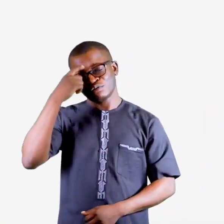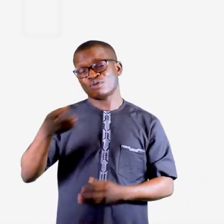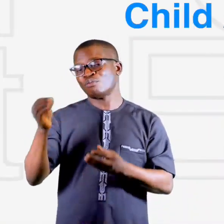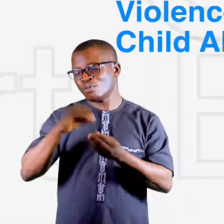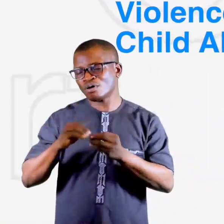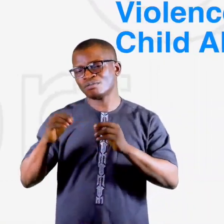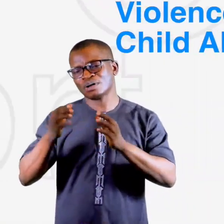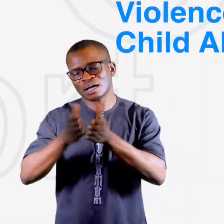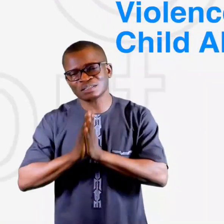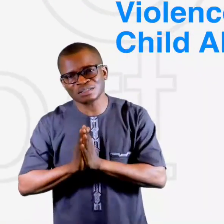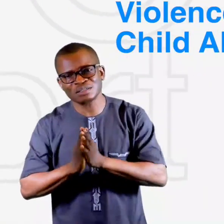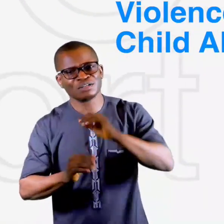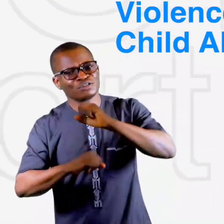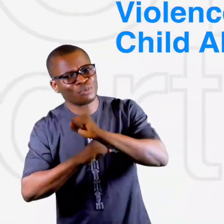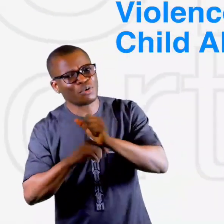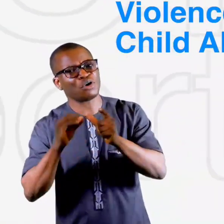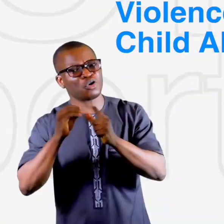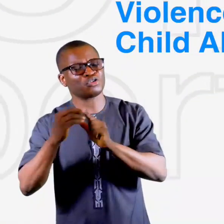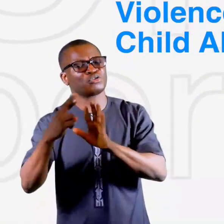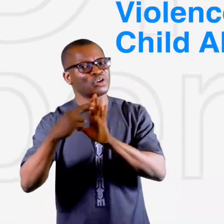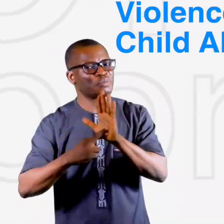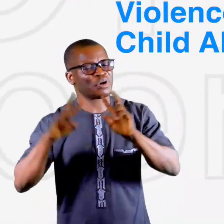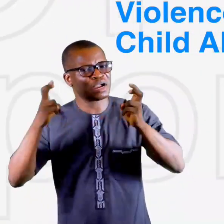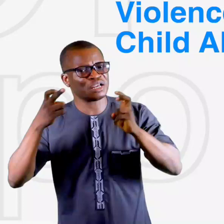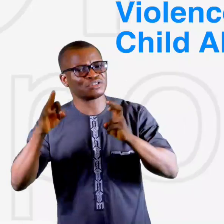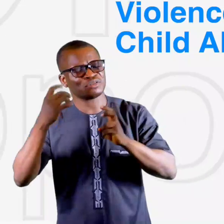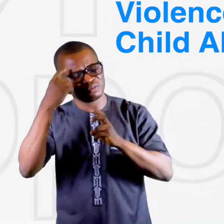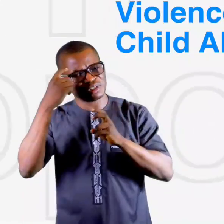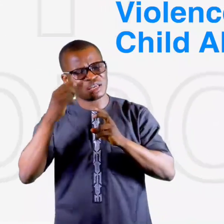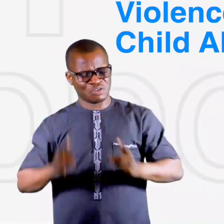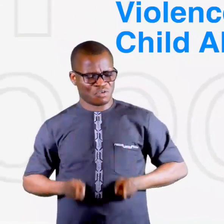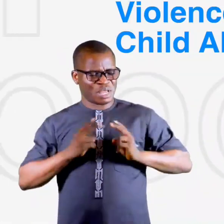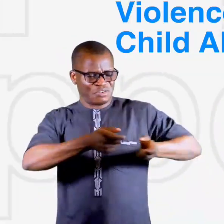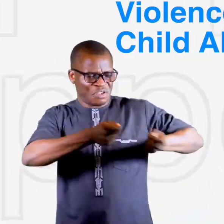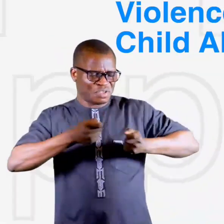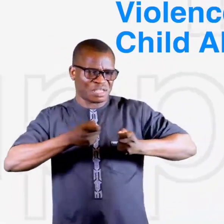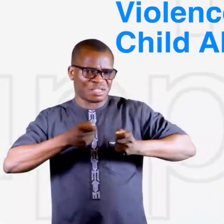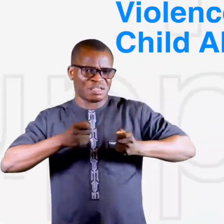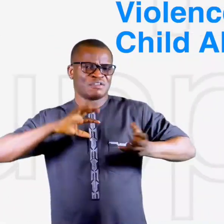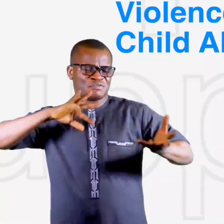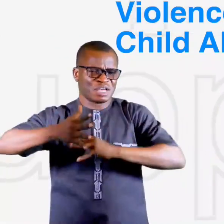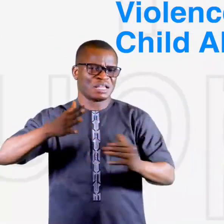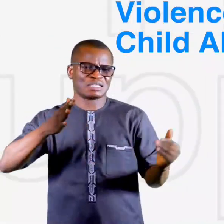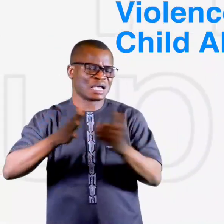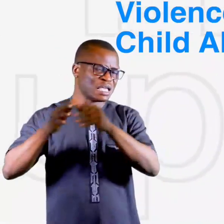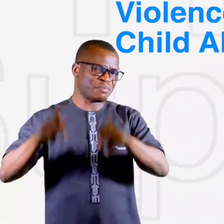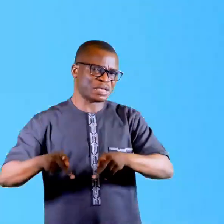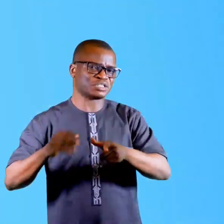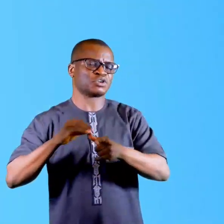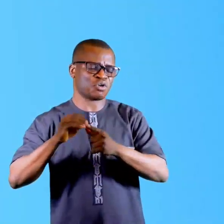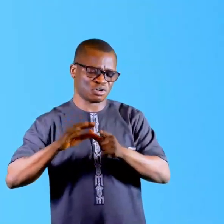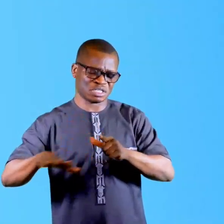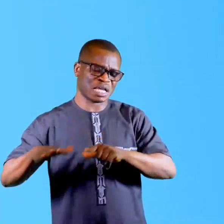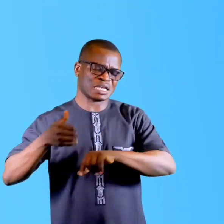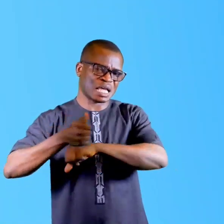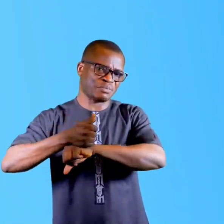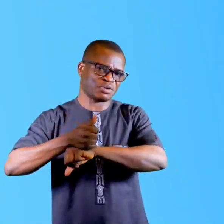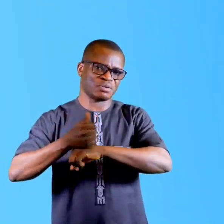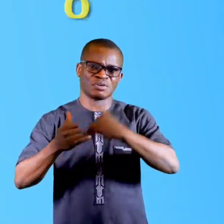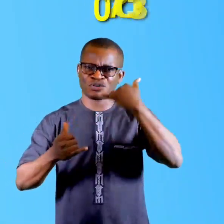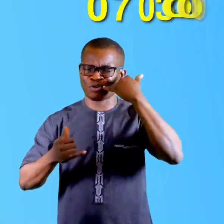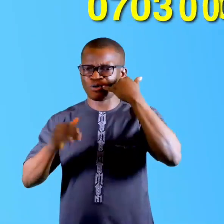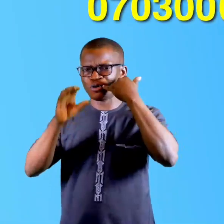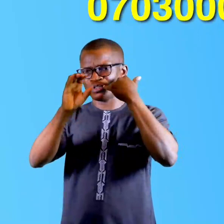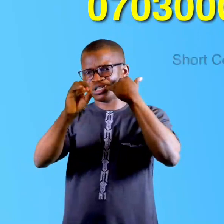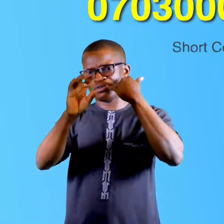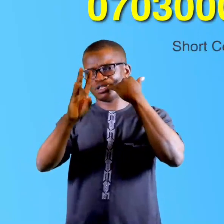For more inquiries and support, or to report cases of suspected human trafficking, violence against persons and child abuse, please call NAPTIP